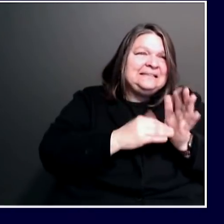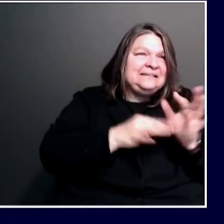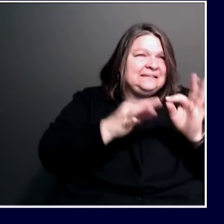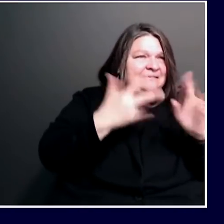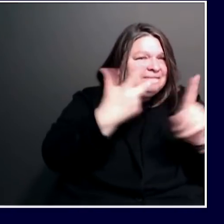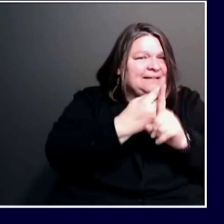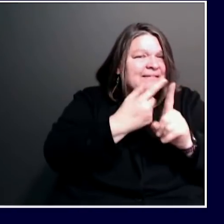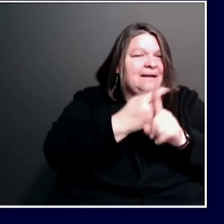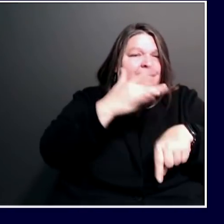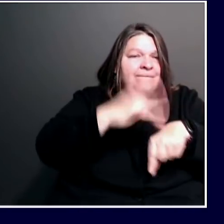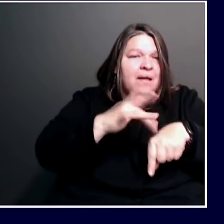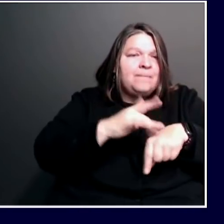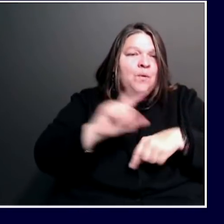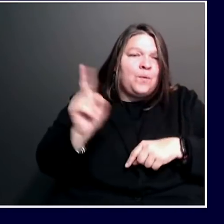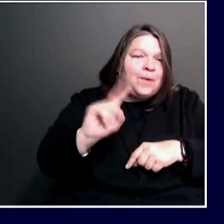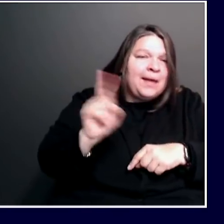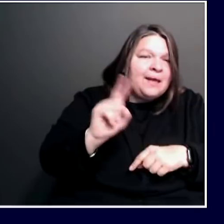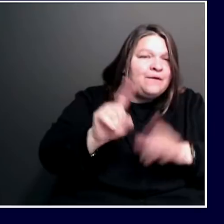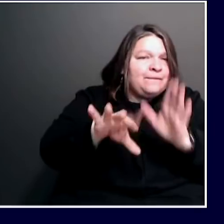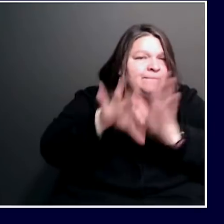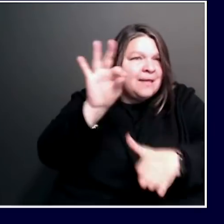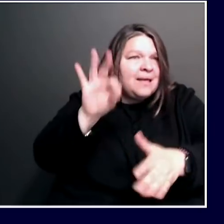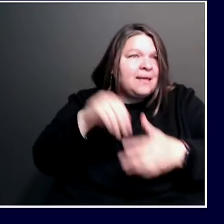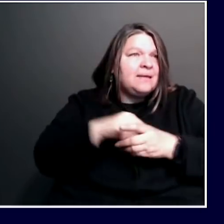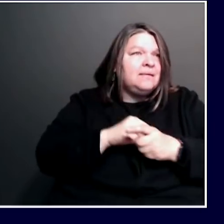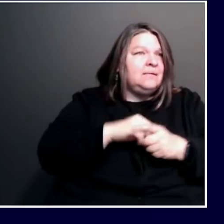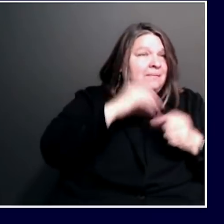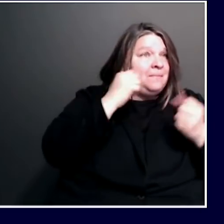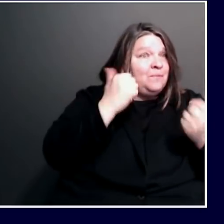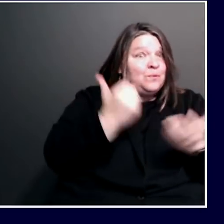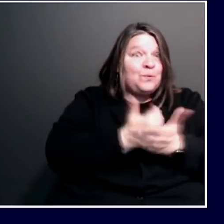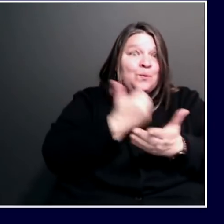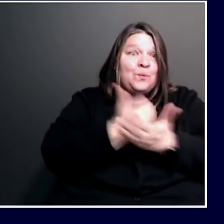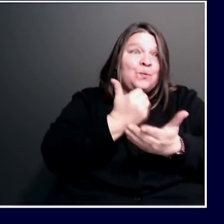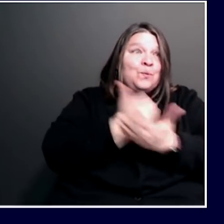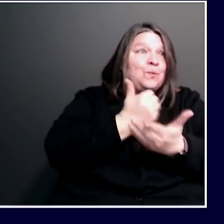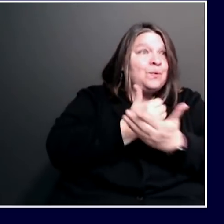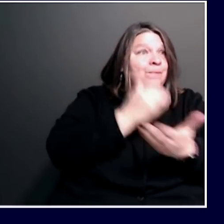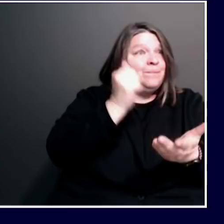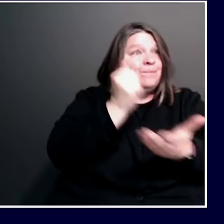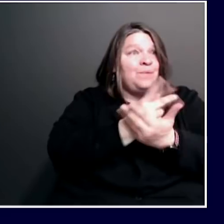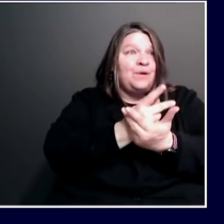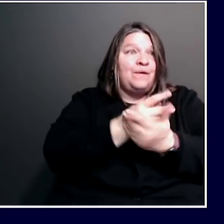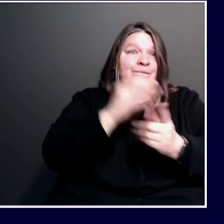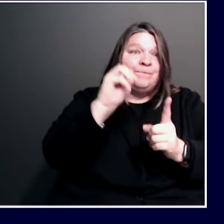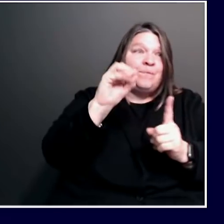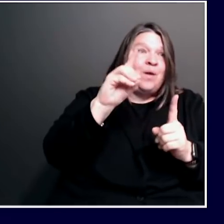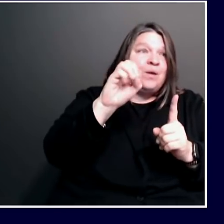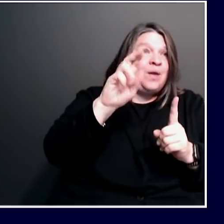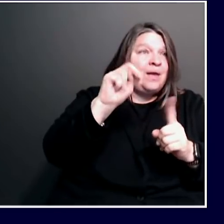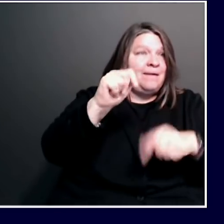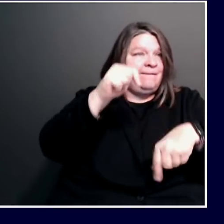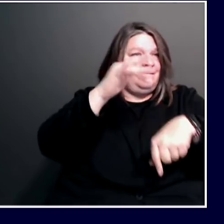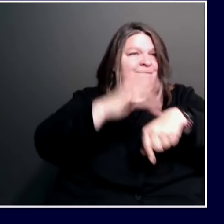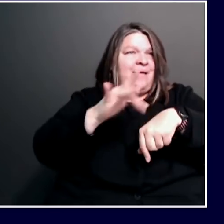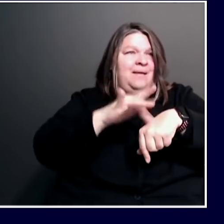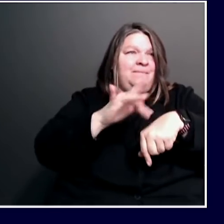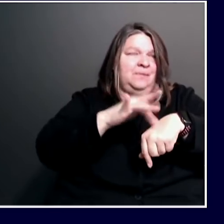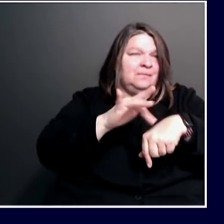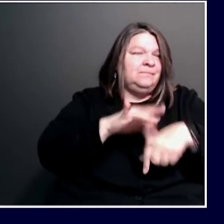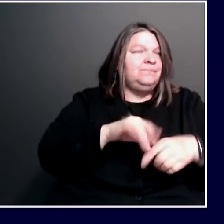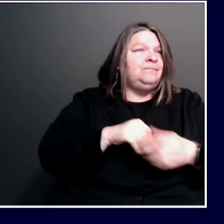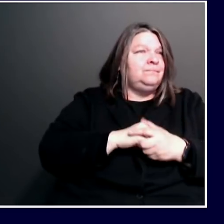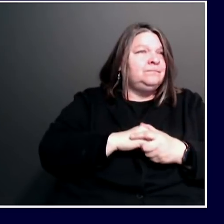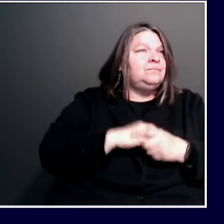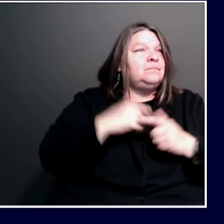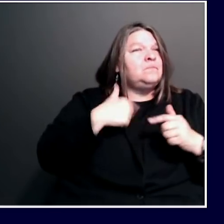particular, the newly approved Moderna vaccine, Spikevax, is available. We hope that the mark of full